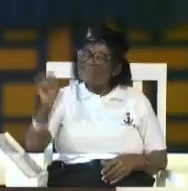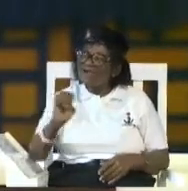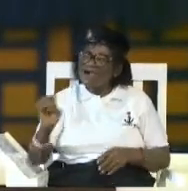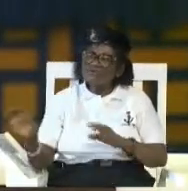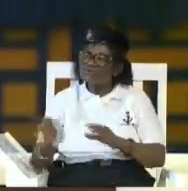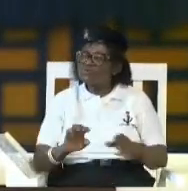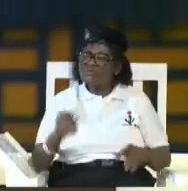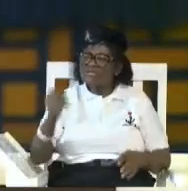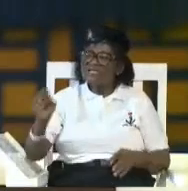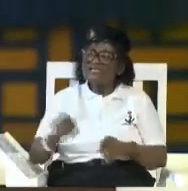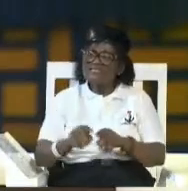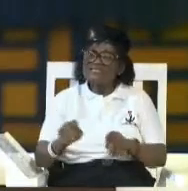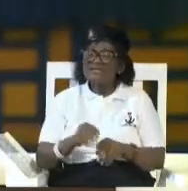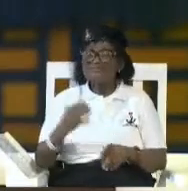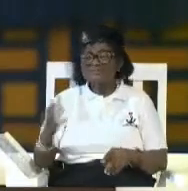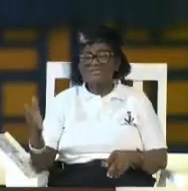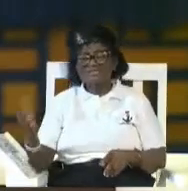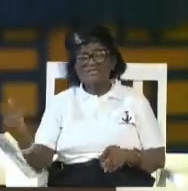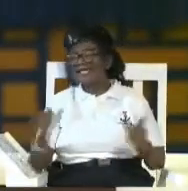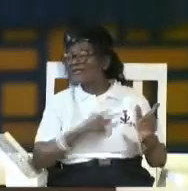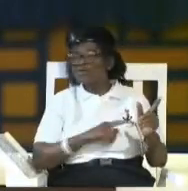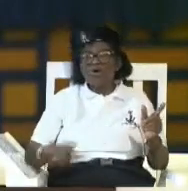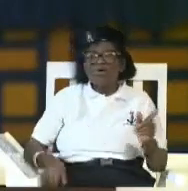And the Lord wasn't answering.